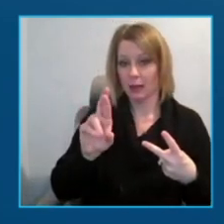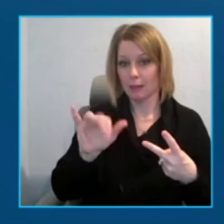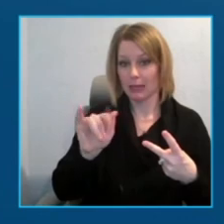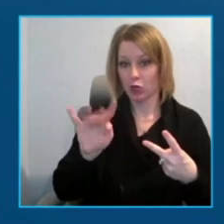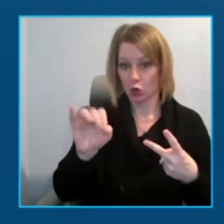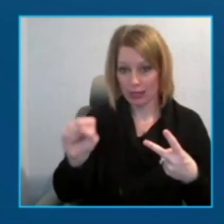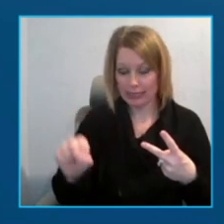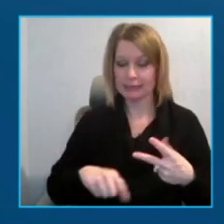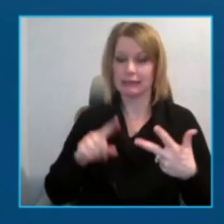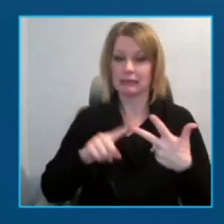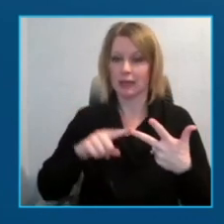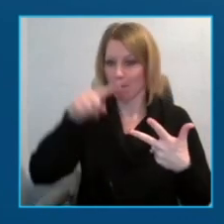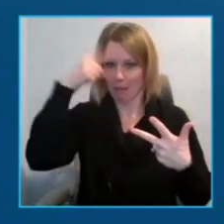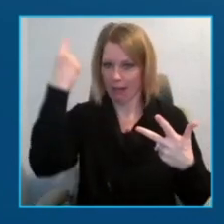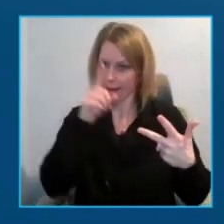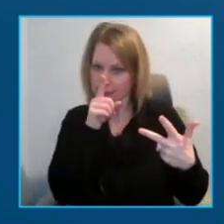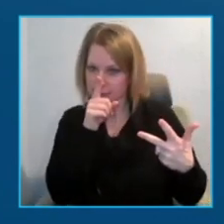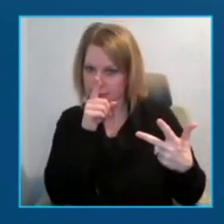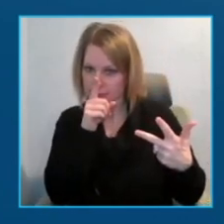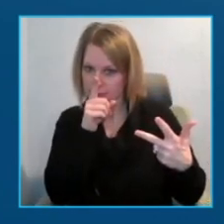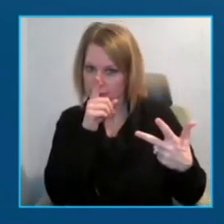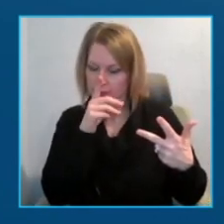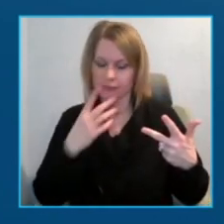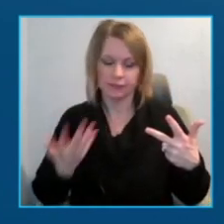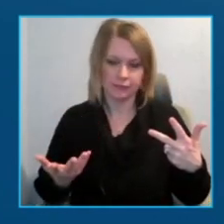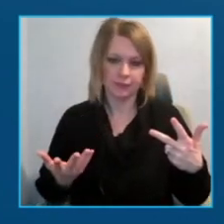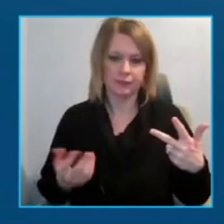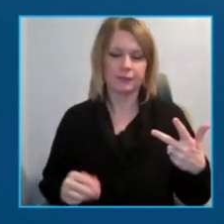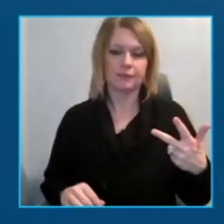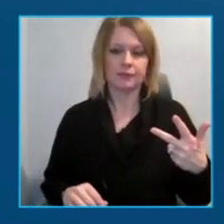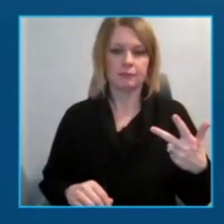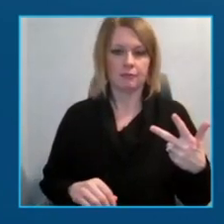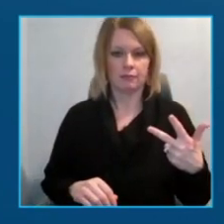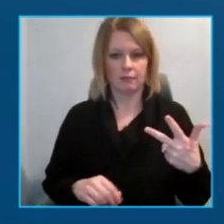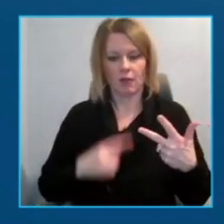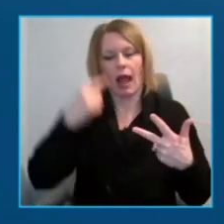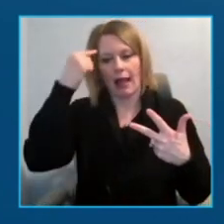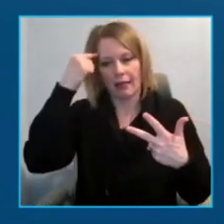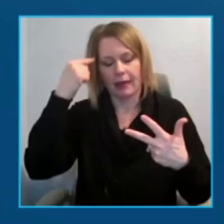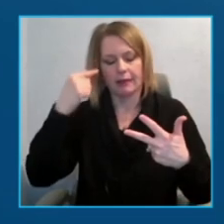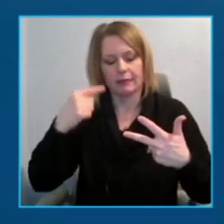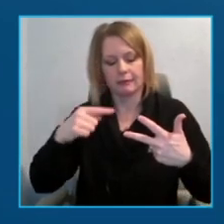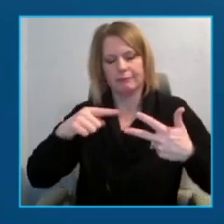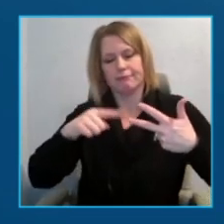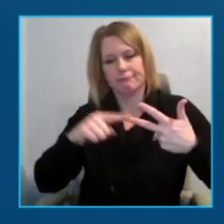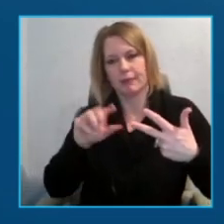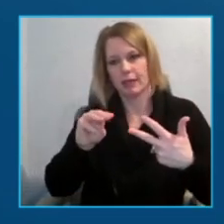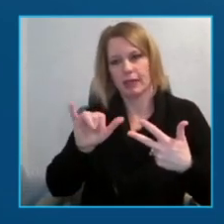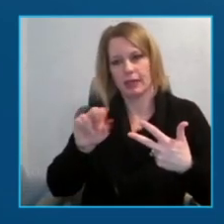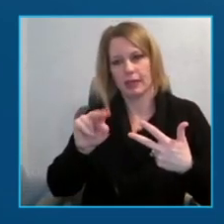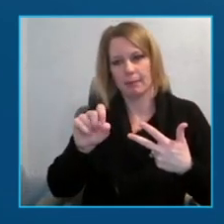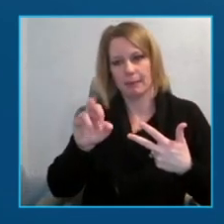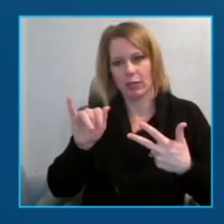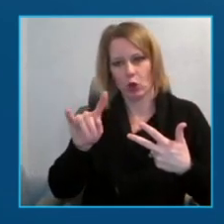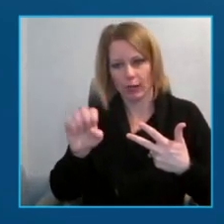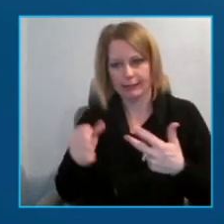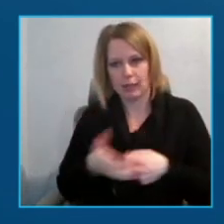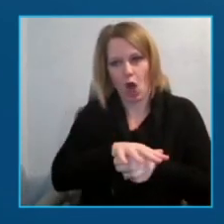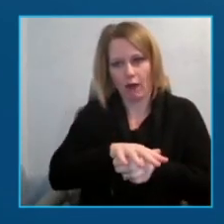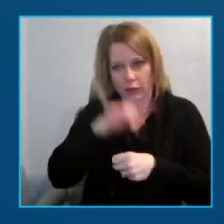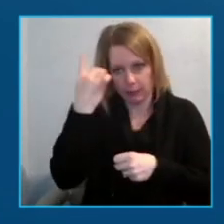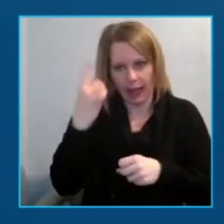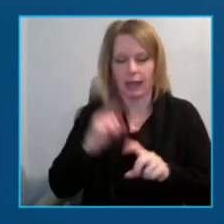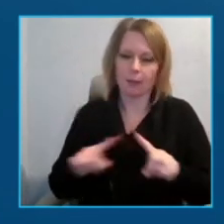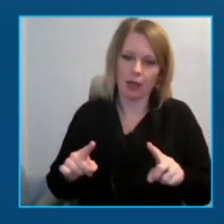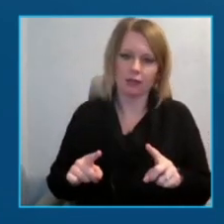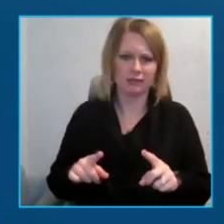think it's clear that it was intended that minorities cover blacks and African Americans. But youth has been in there from the